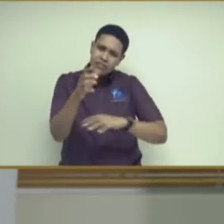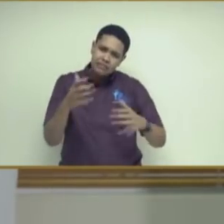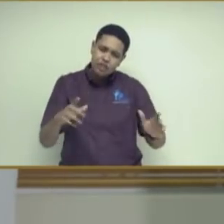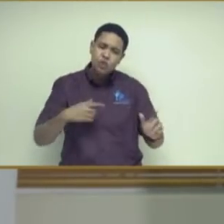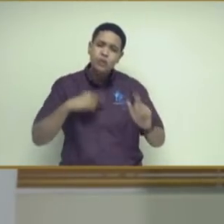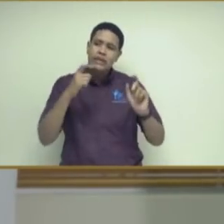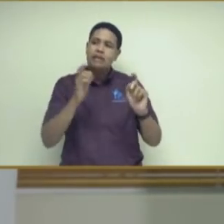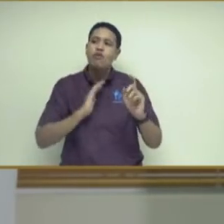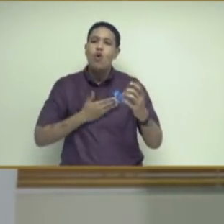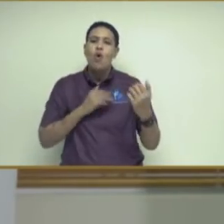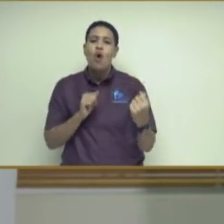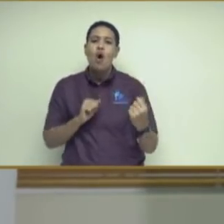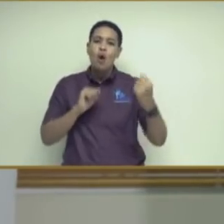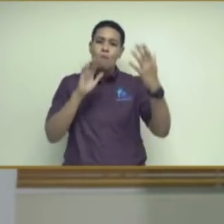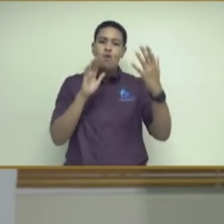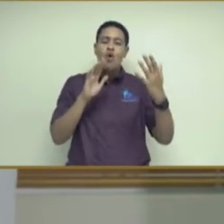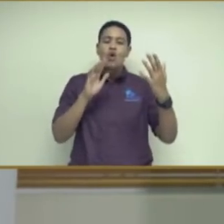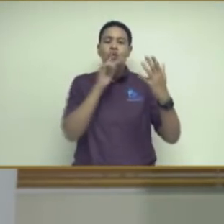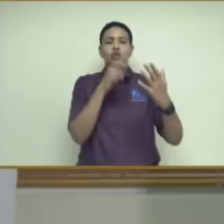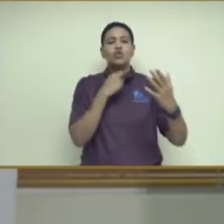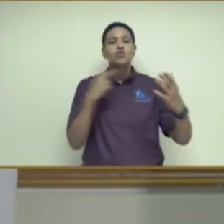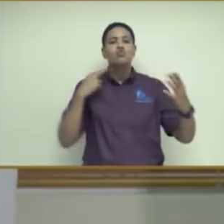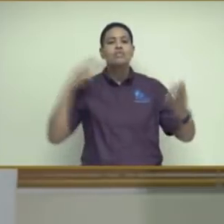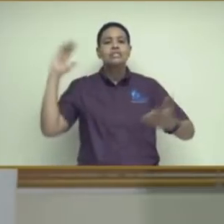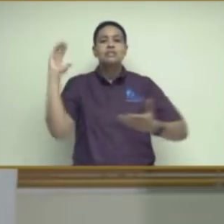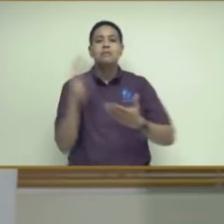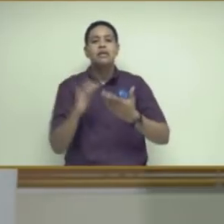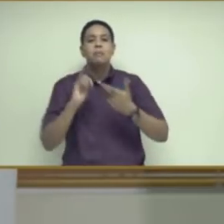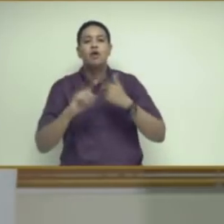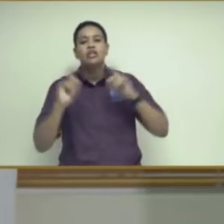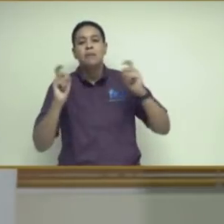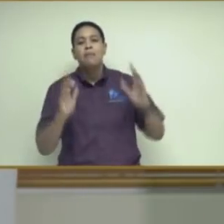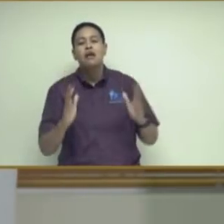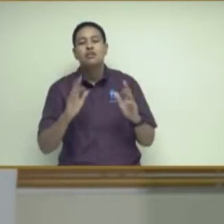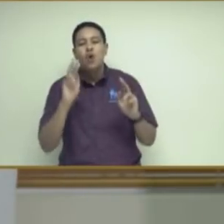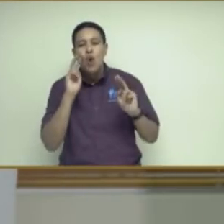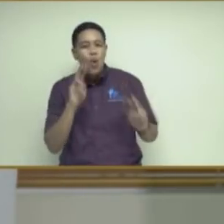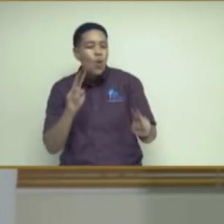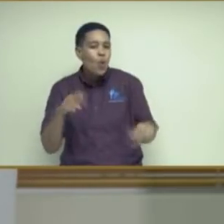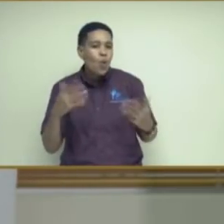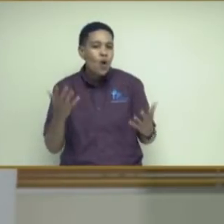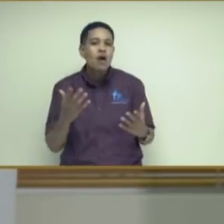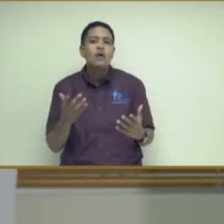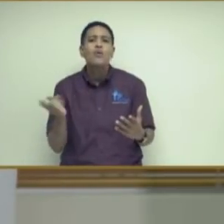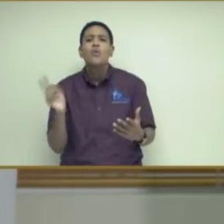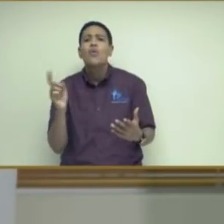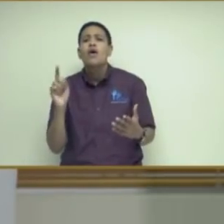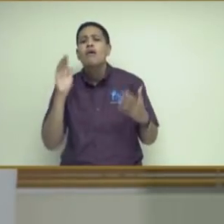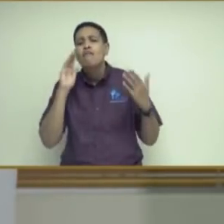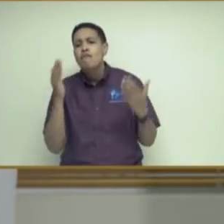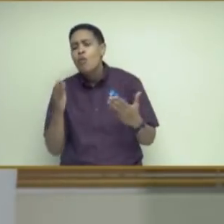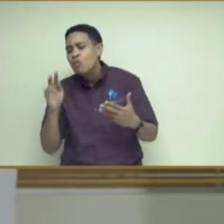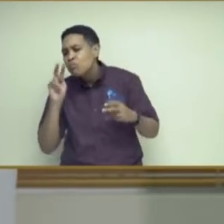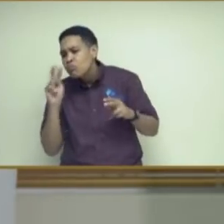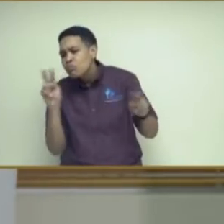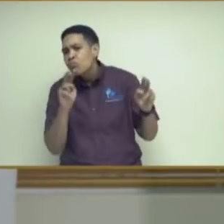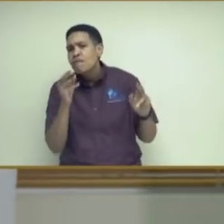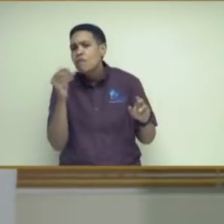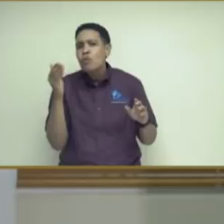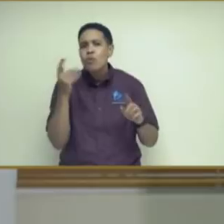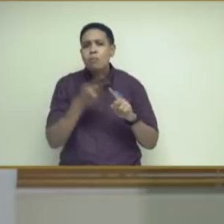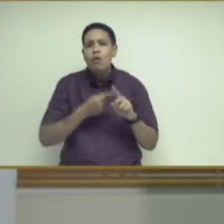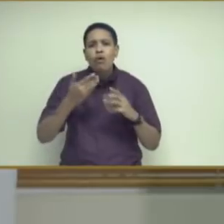our approach to risk mitigation and management by looking at where the focus will be in the months to